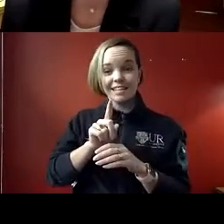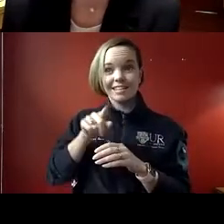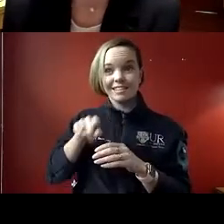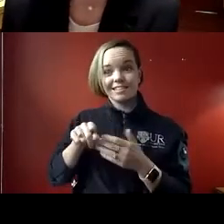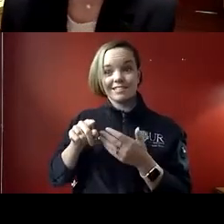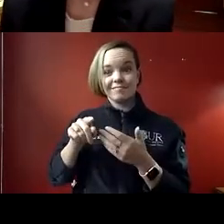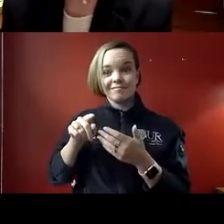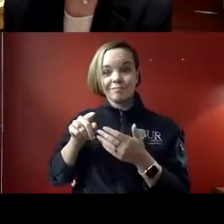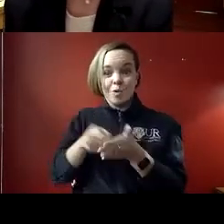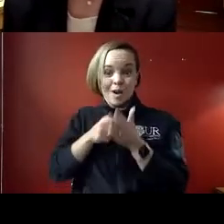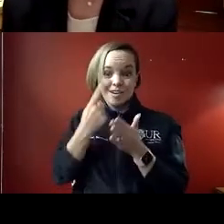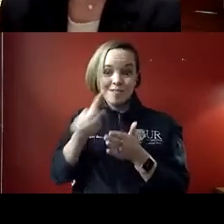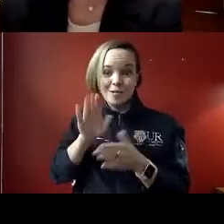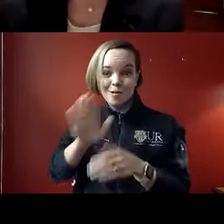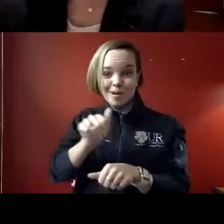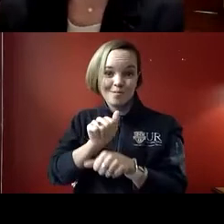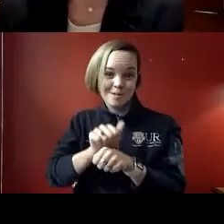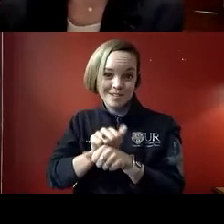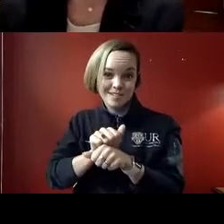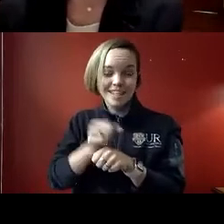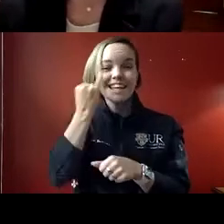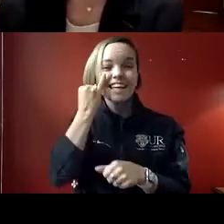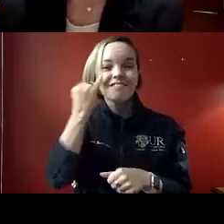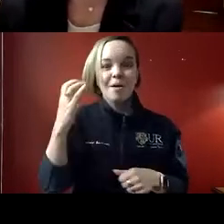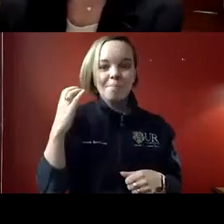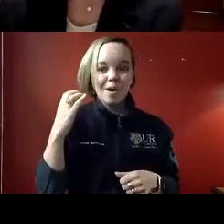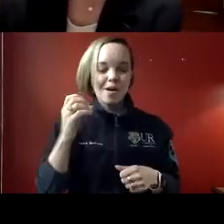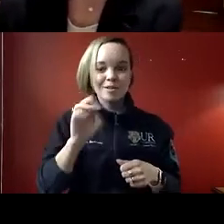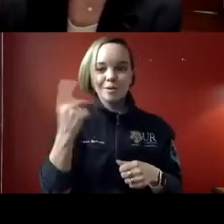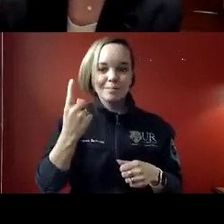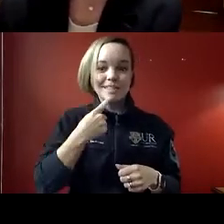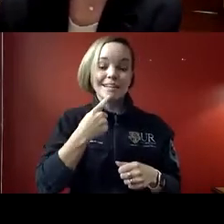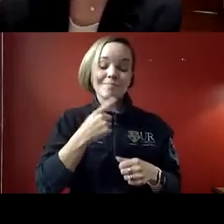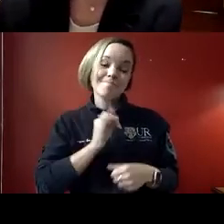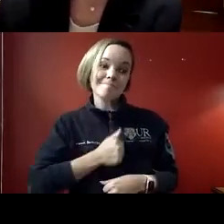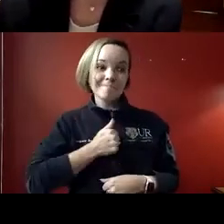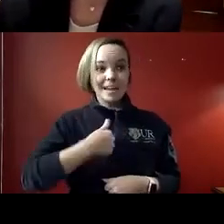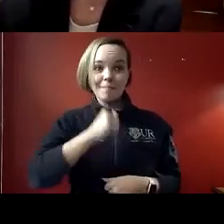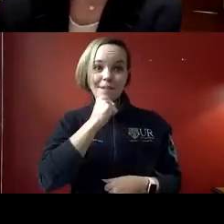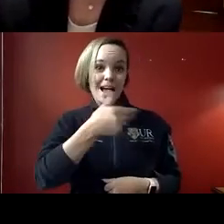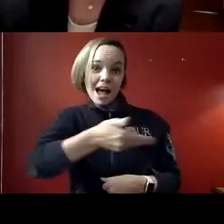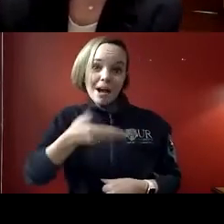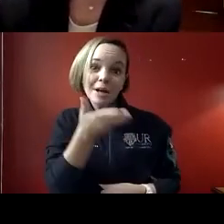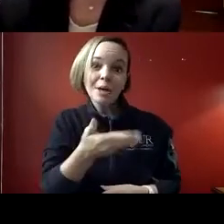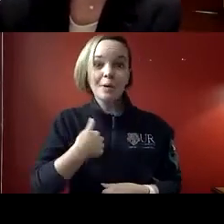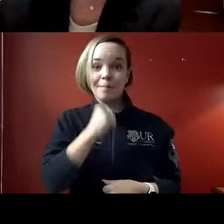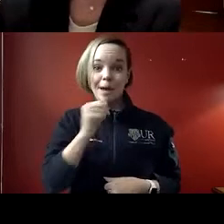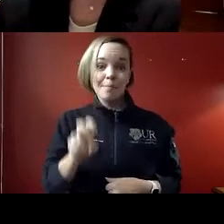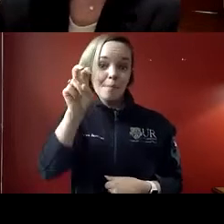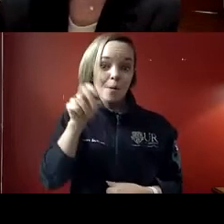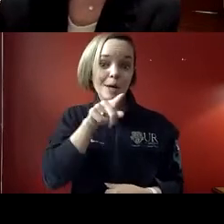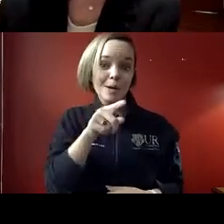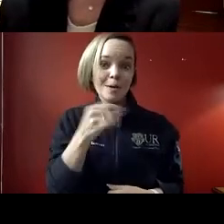individual's employment. So an employer saying, I'm not going to hire you, I'm not going to promote you unless you have a